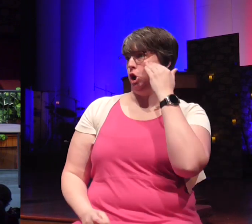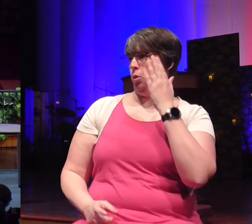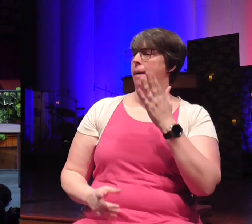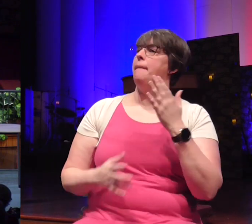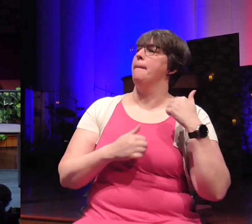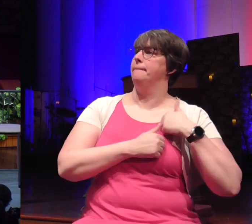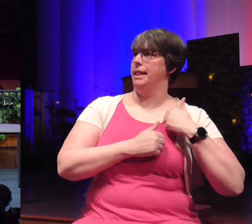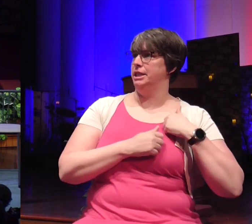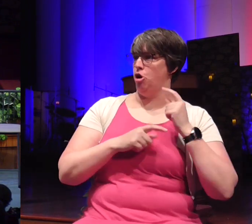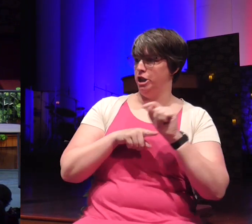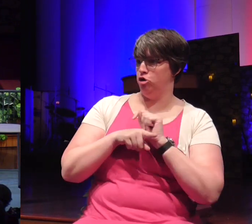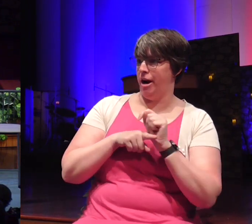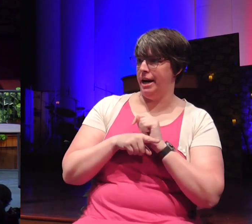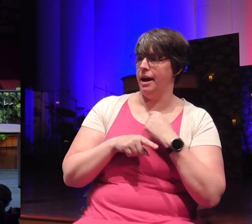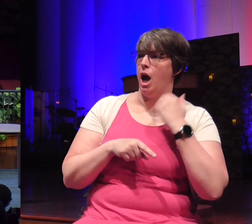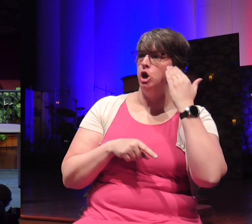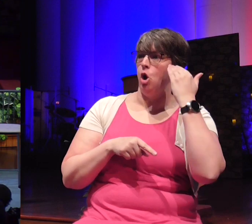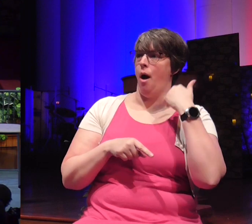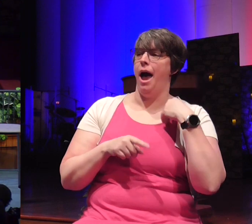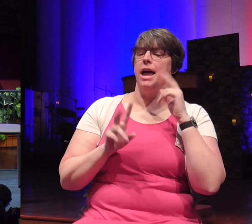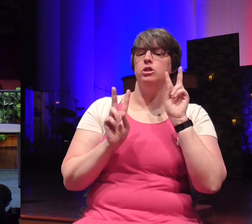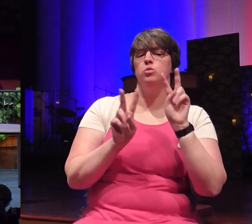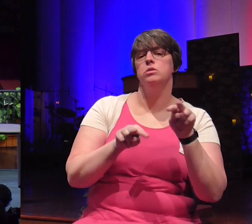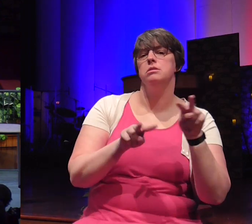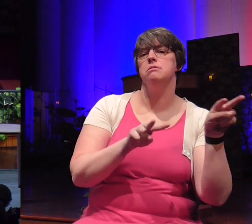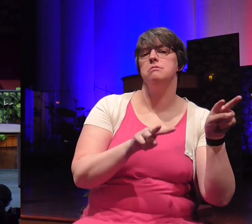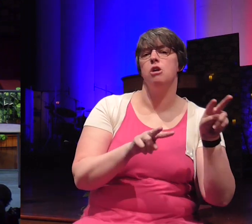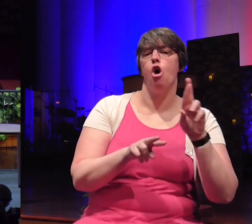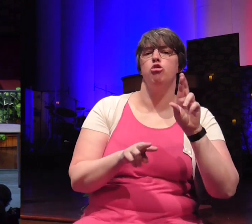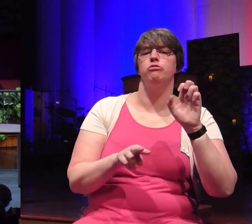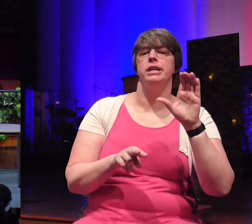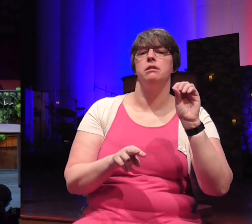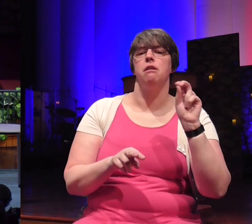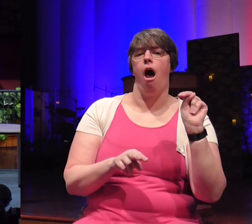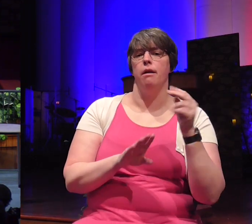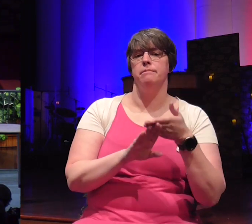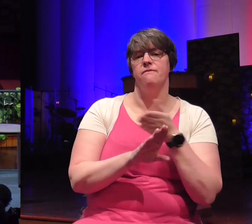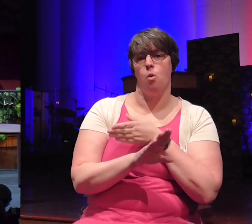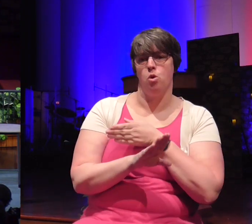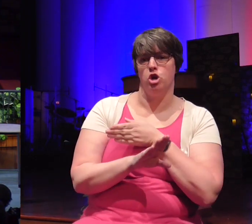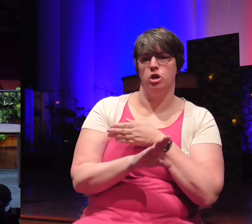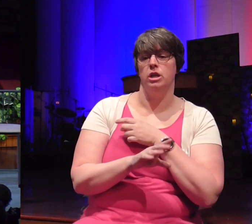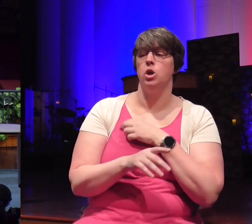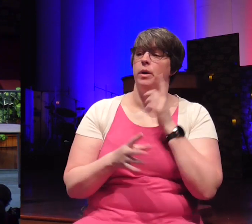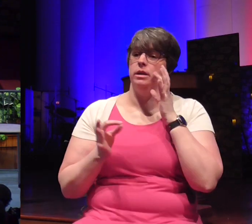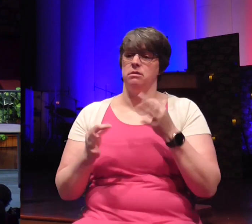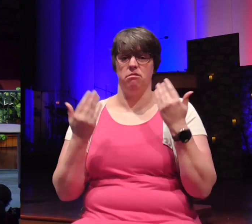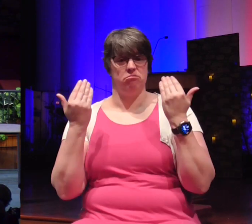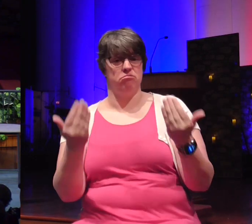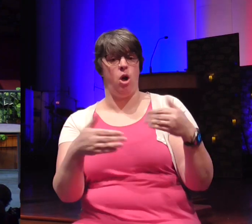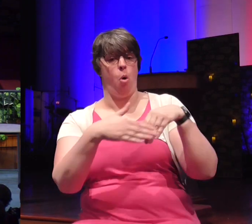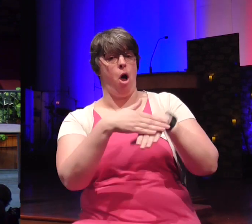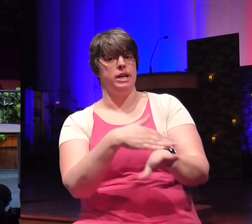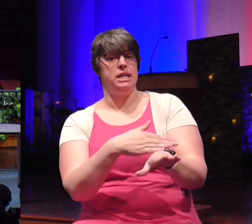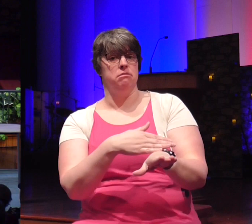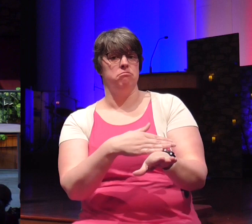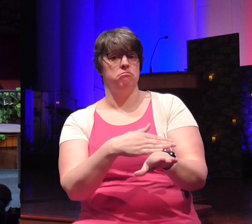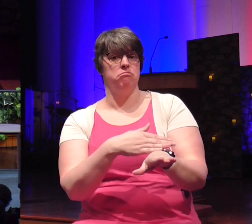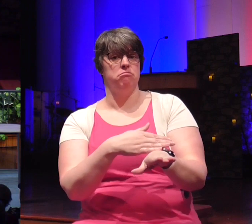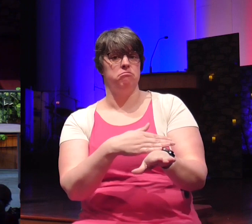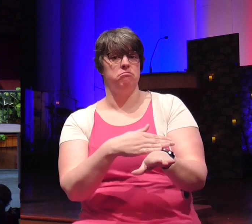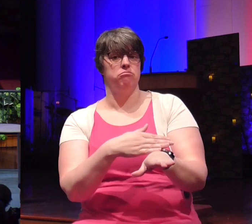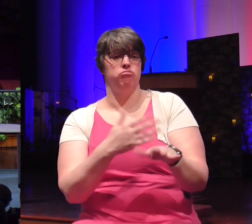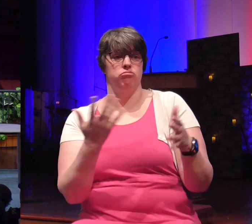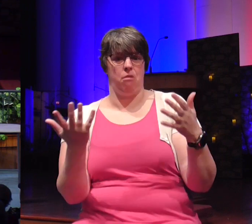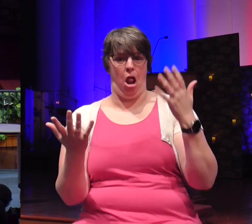do reconnaissance beforehand. So he decided to just walk into the mosque. And one day he did. And he didn't